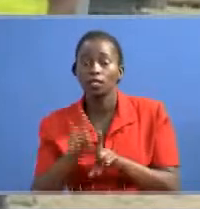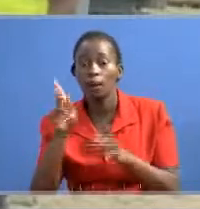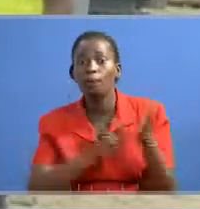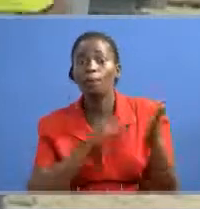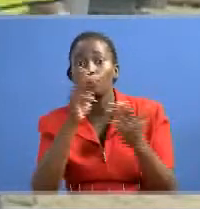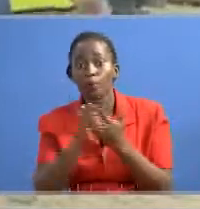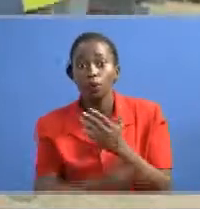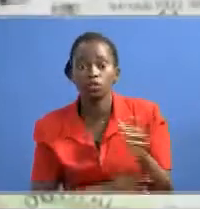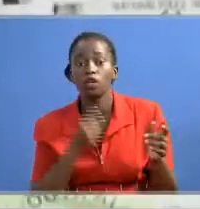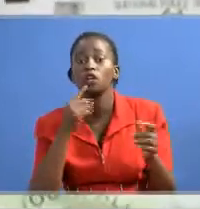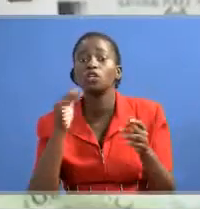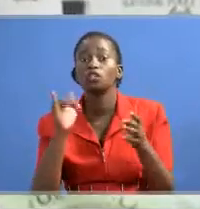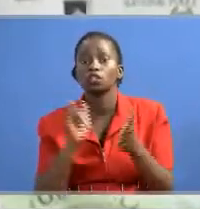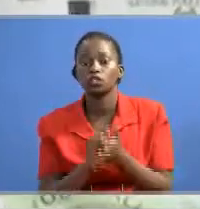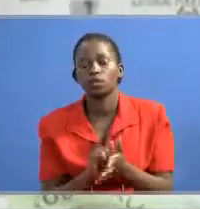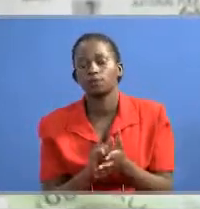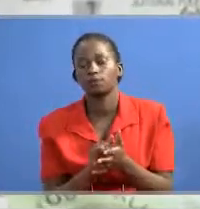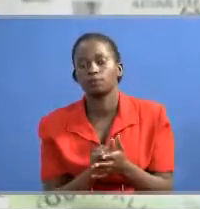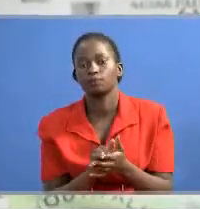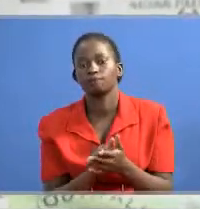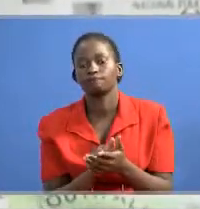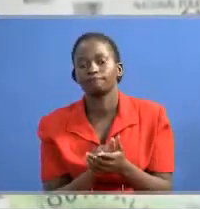implementation throughout the republic.